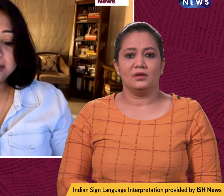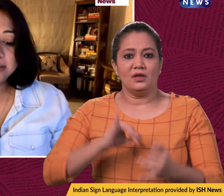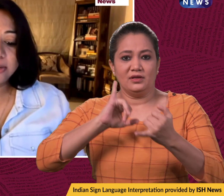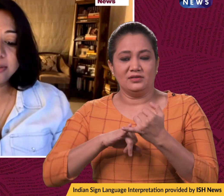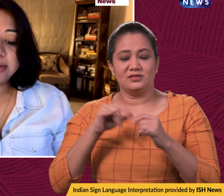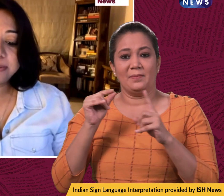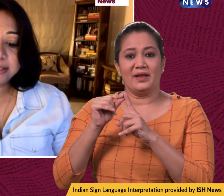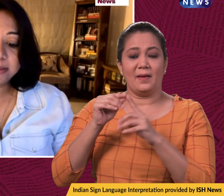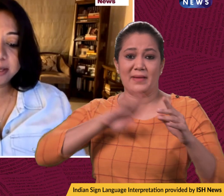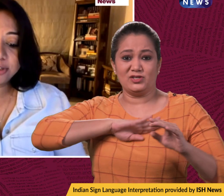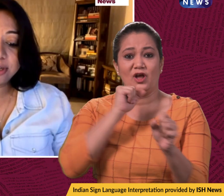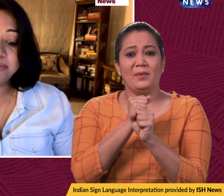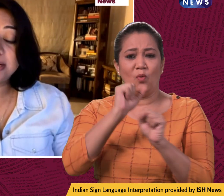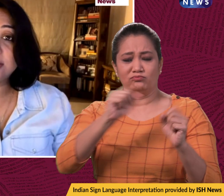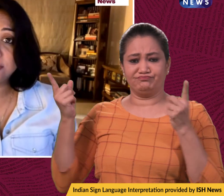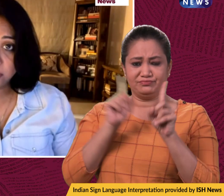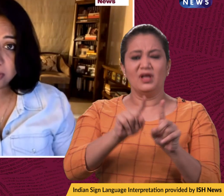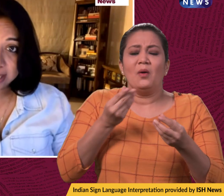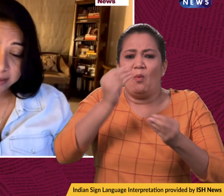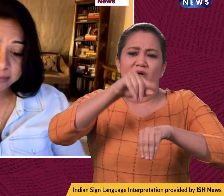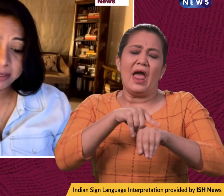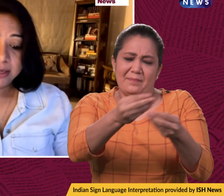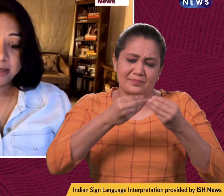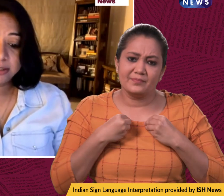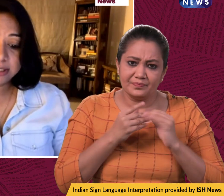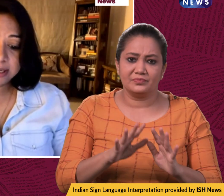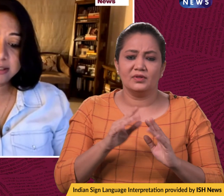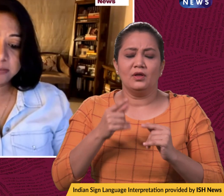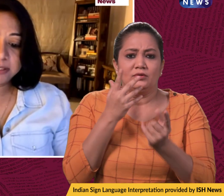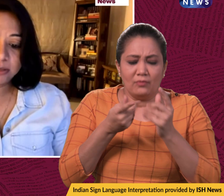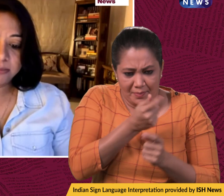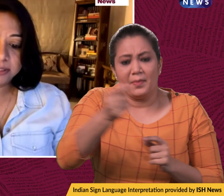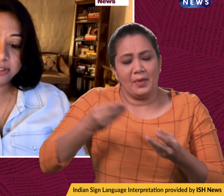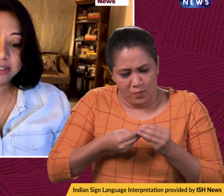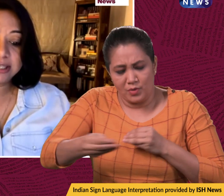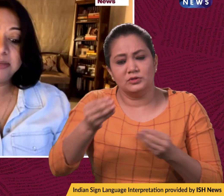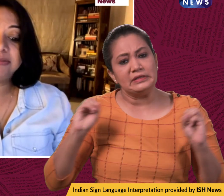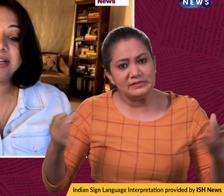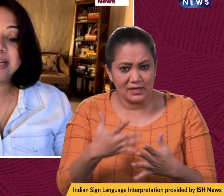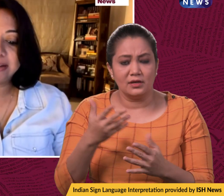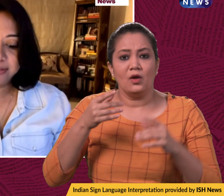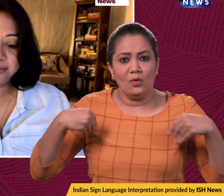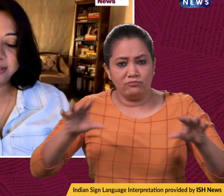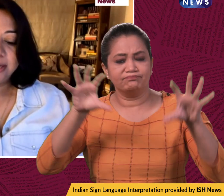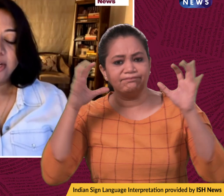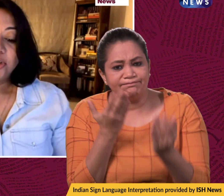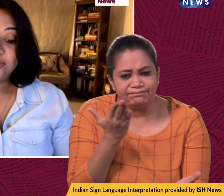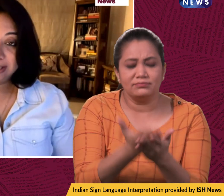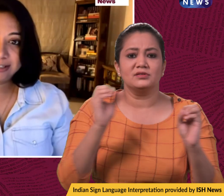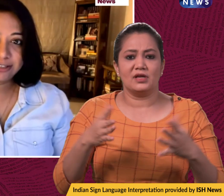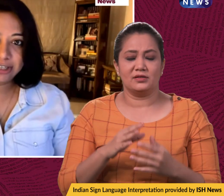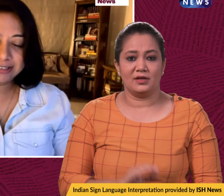Sachin Patil, the lawyer representing the Maharashtra government, asked for more time to start dispersing compensation and said he would file an affidavit.